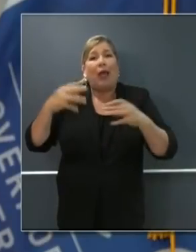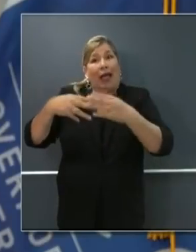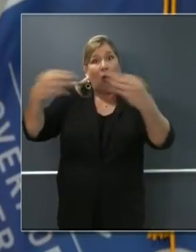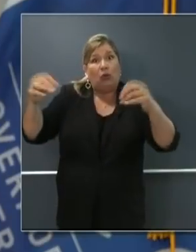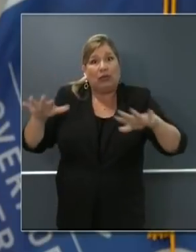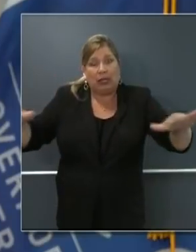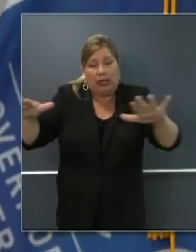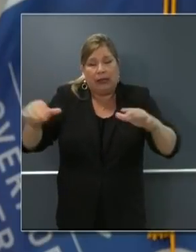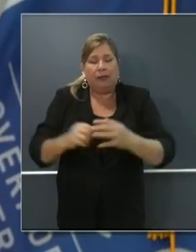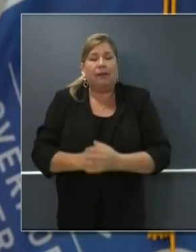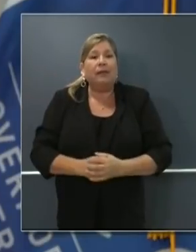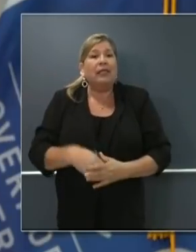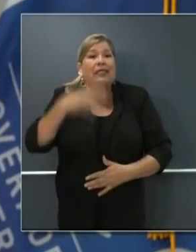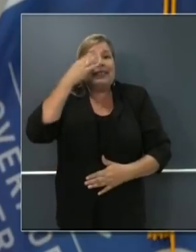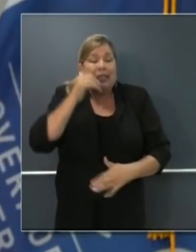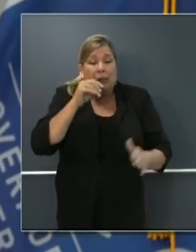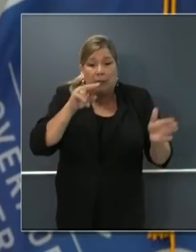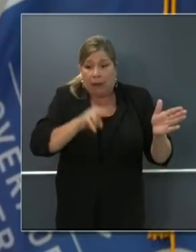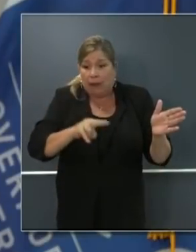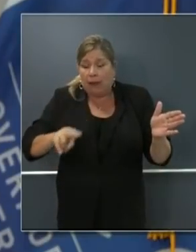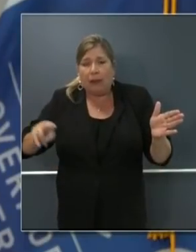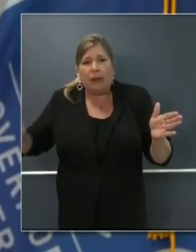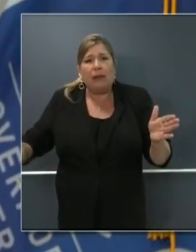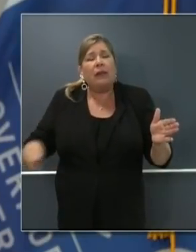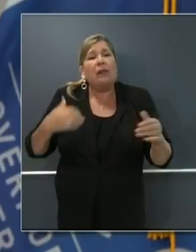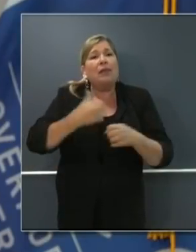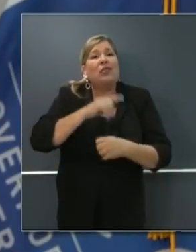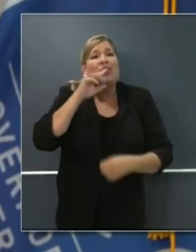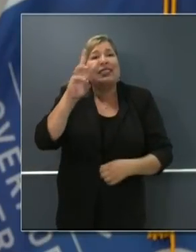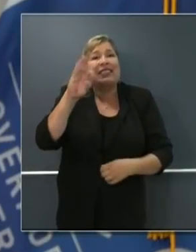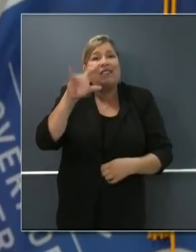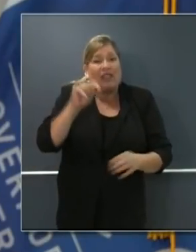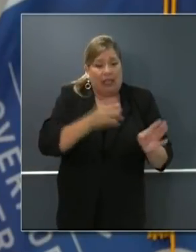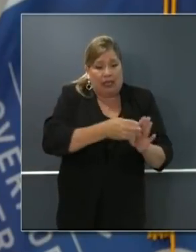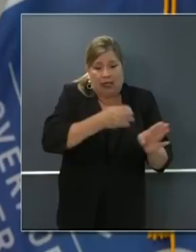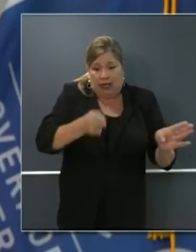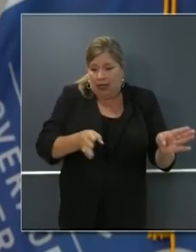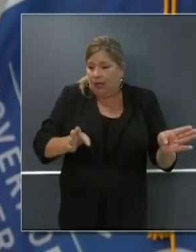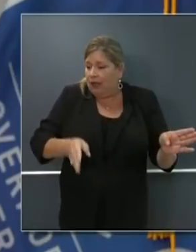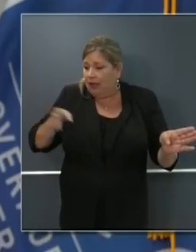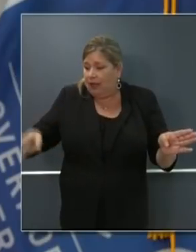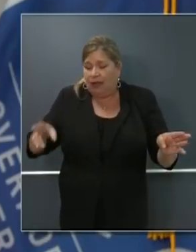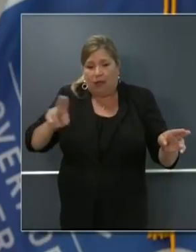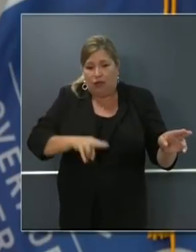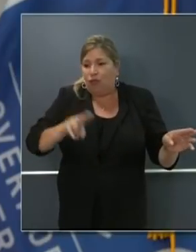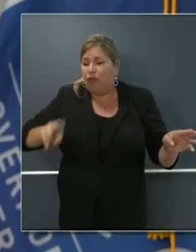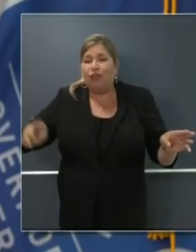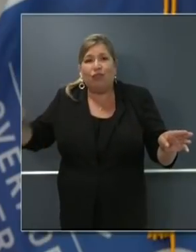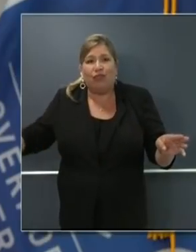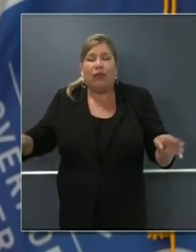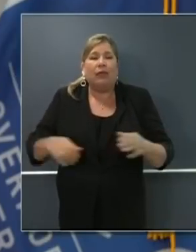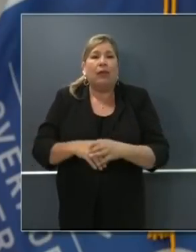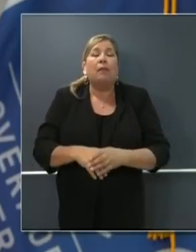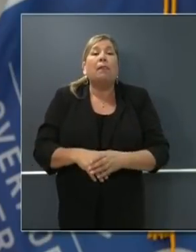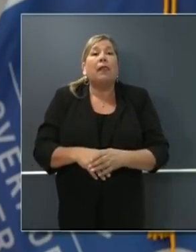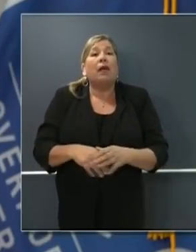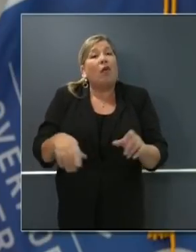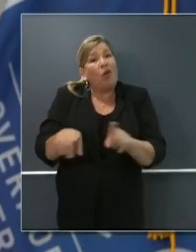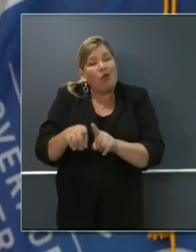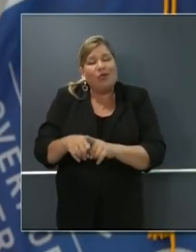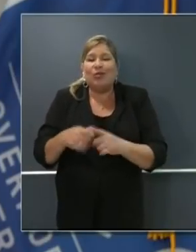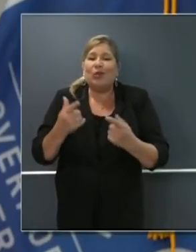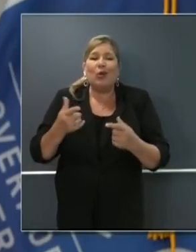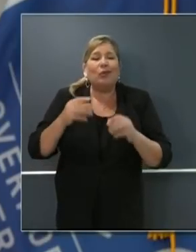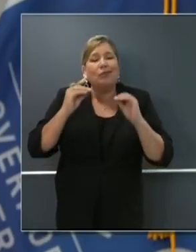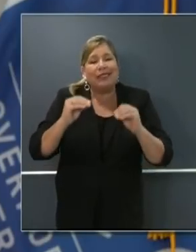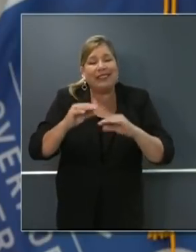for nap time, 6 feet apart. Frequent hand washing with learning counting, learning songs, and really making sure that that's happening across the